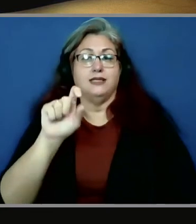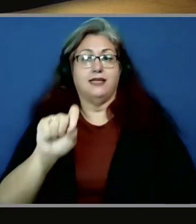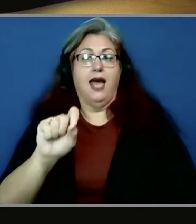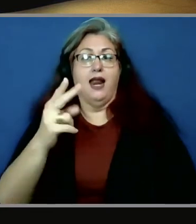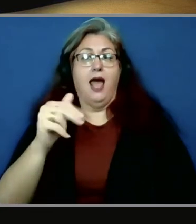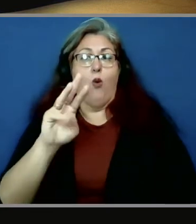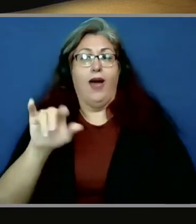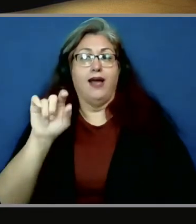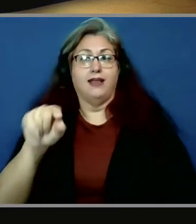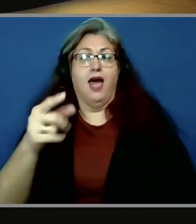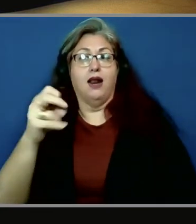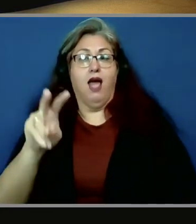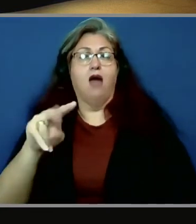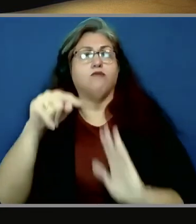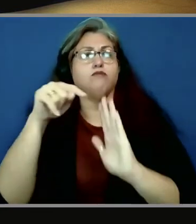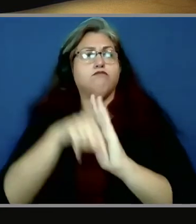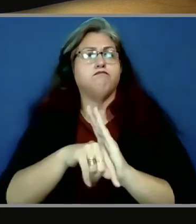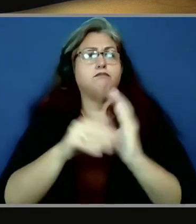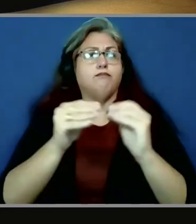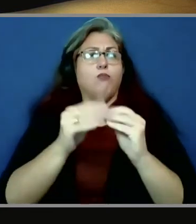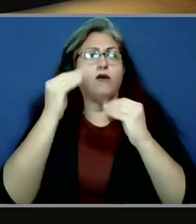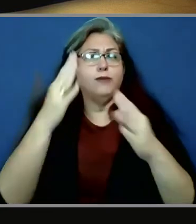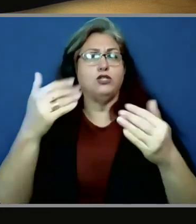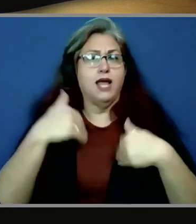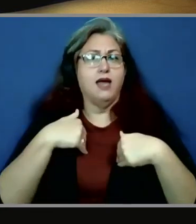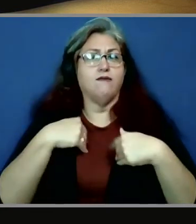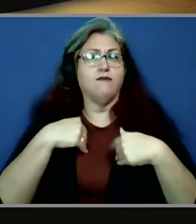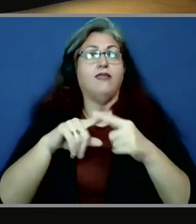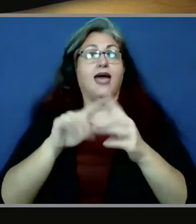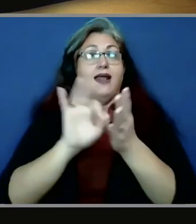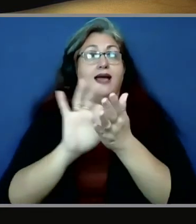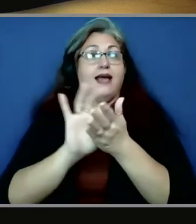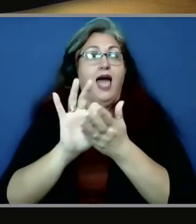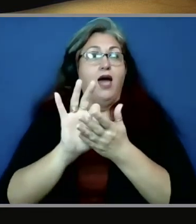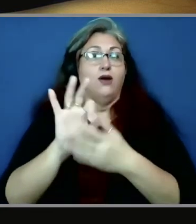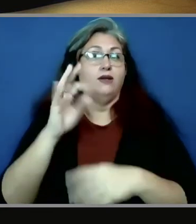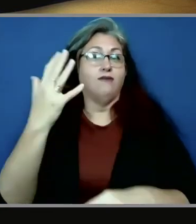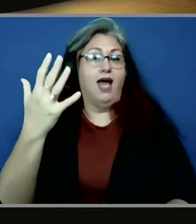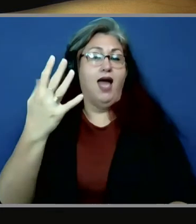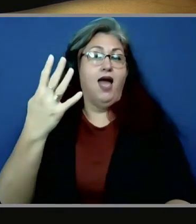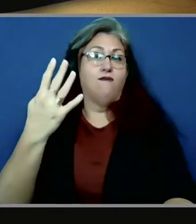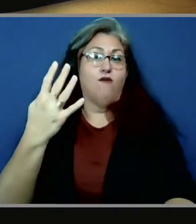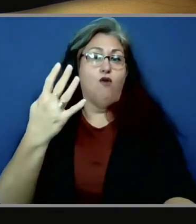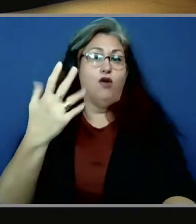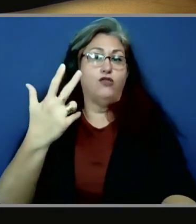www.elections.hawaii.gov for more information. And the countdown, 5,